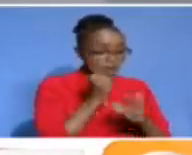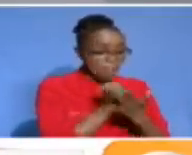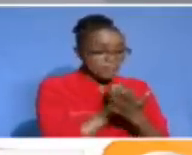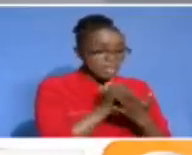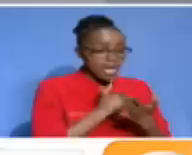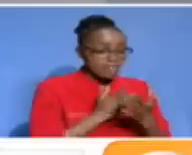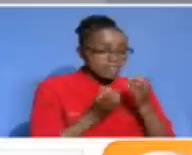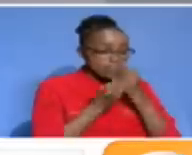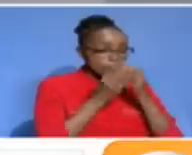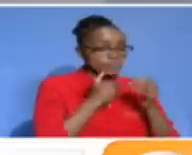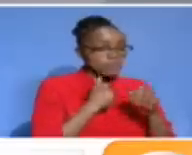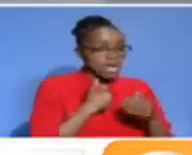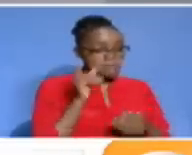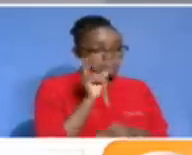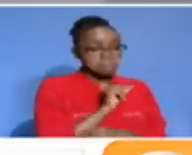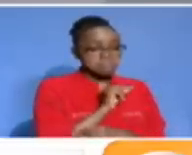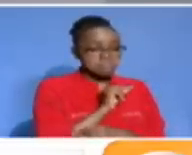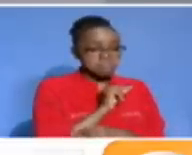and her details. Yeah.